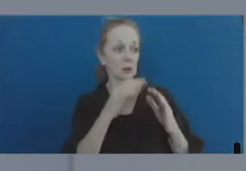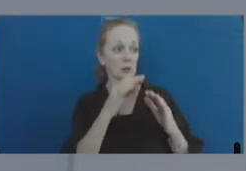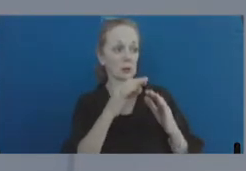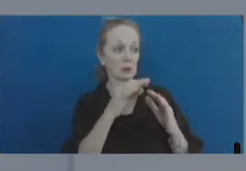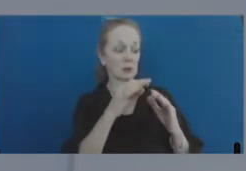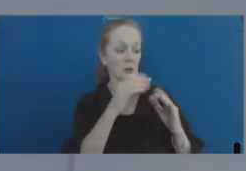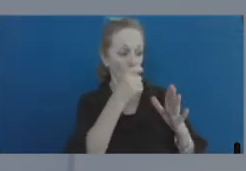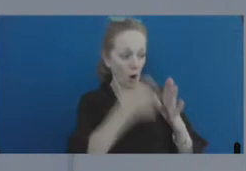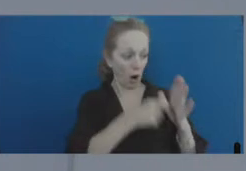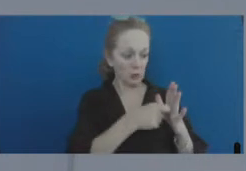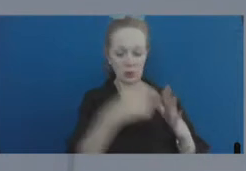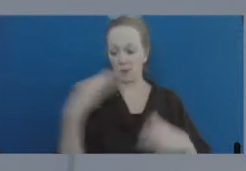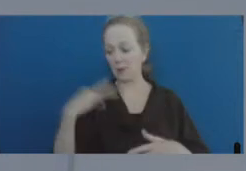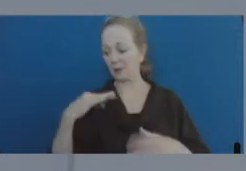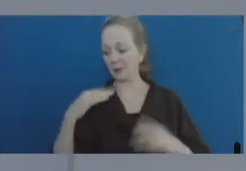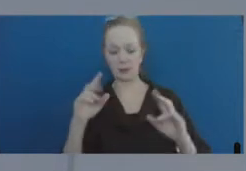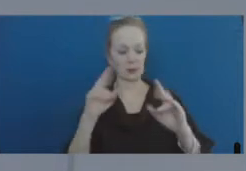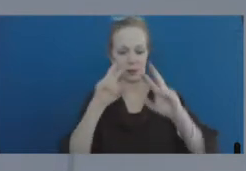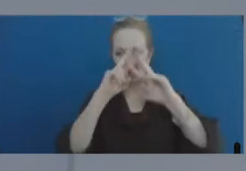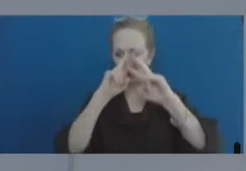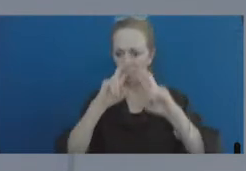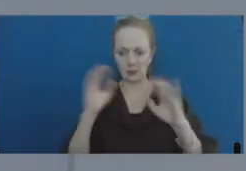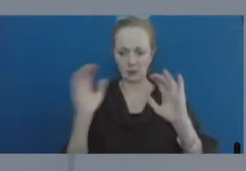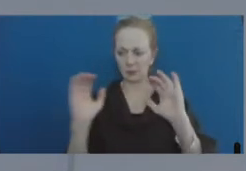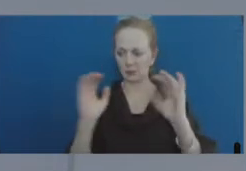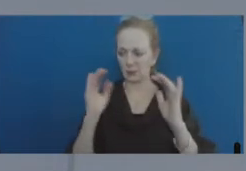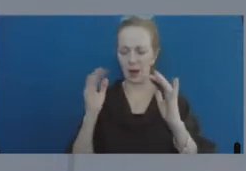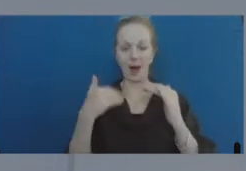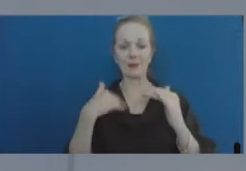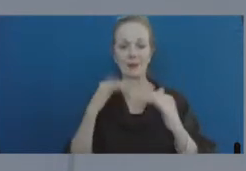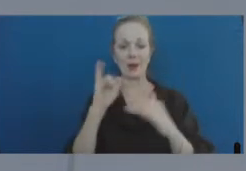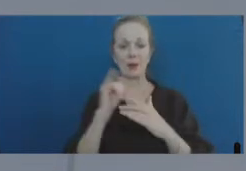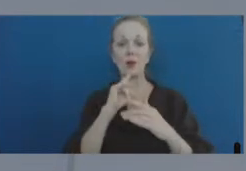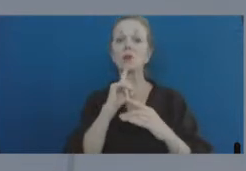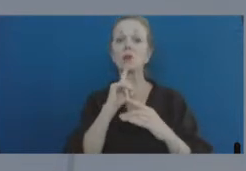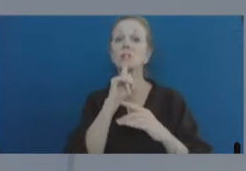UDO exercise. I think having that would also be helpful.